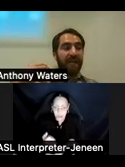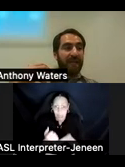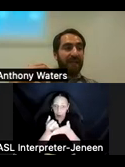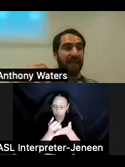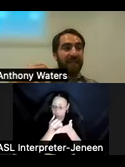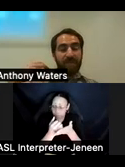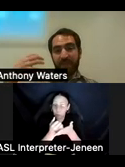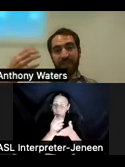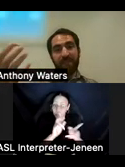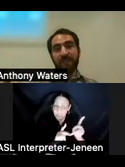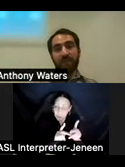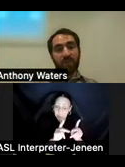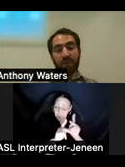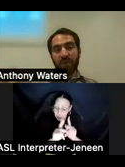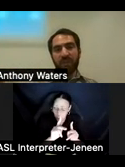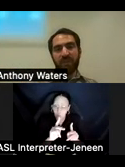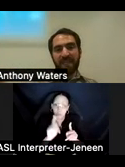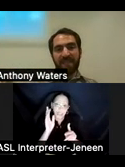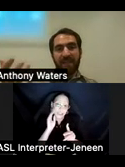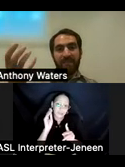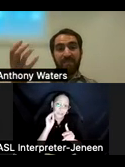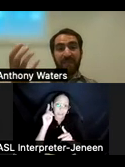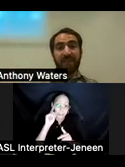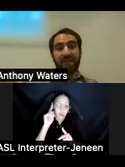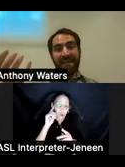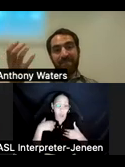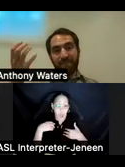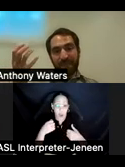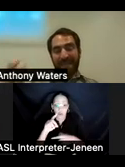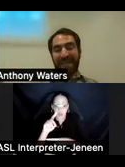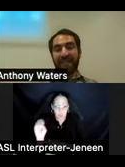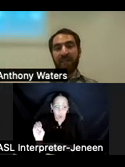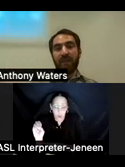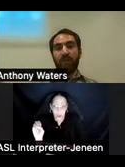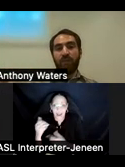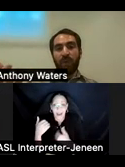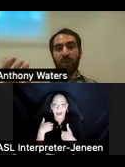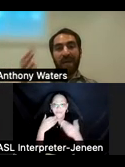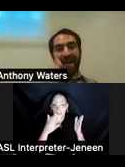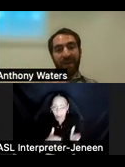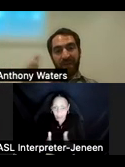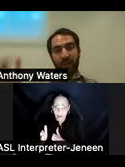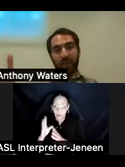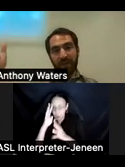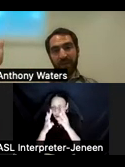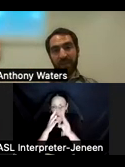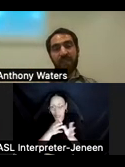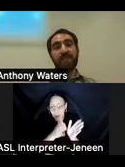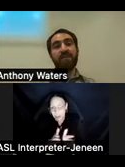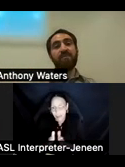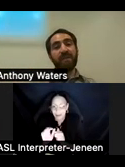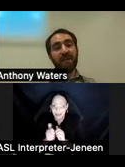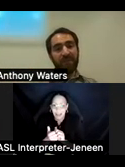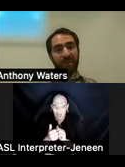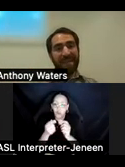individuals experiencing mental disorder or distress build a plan for how they will